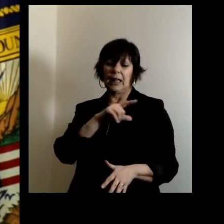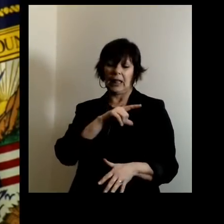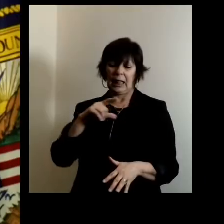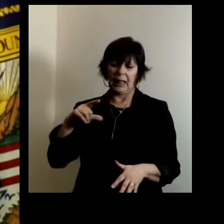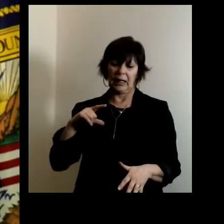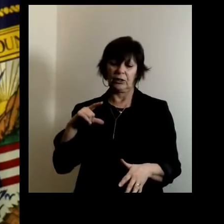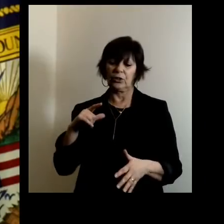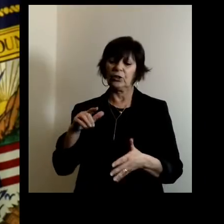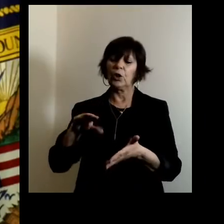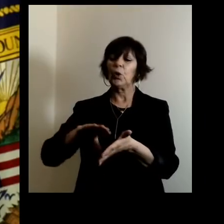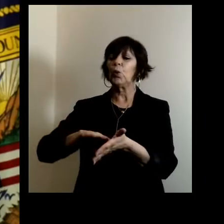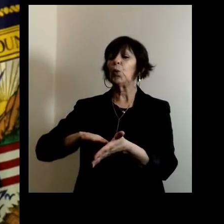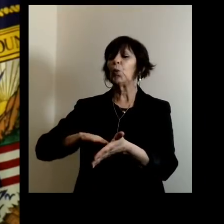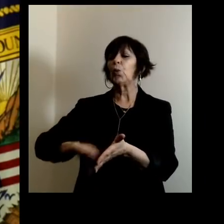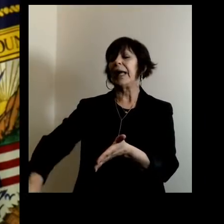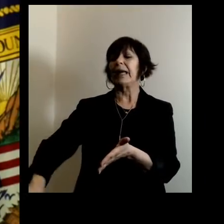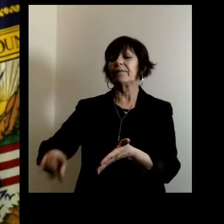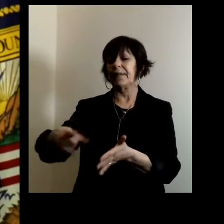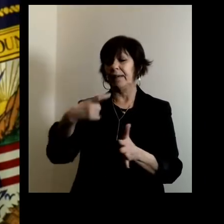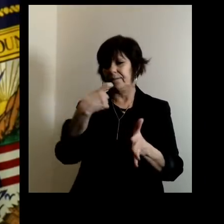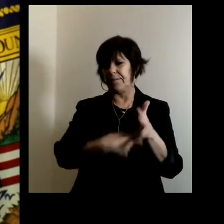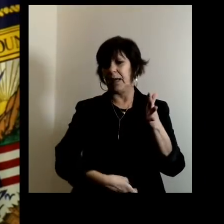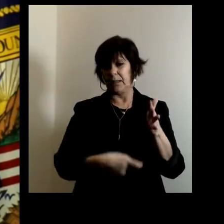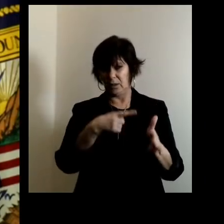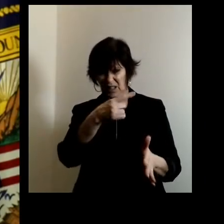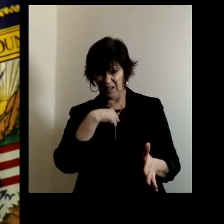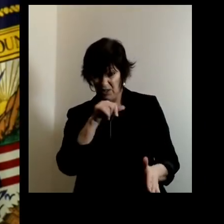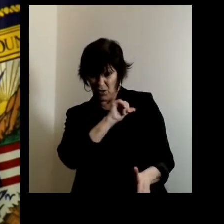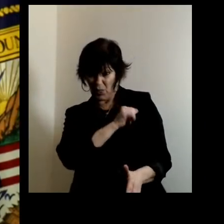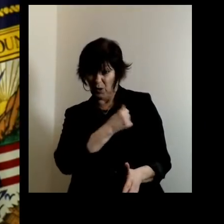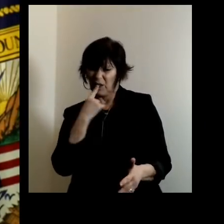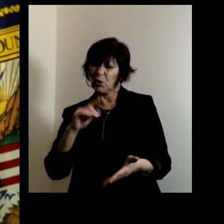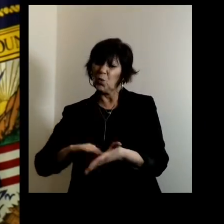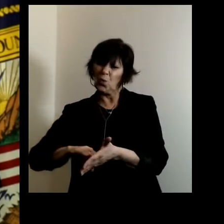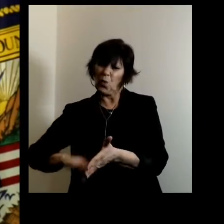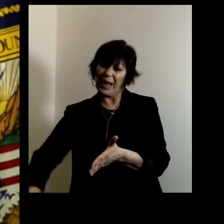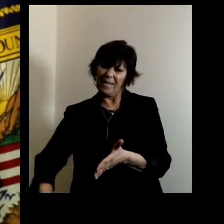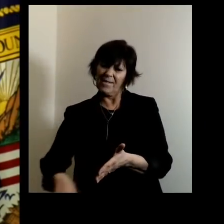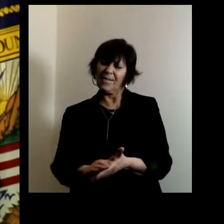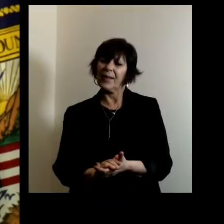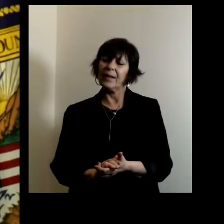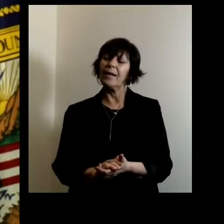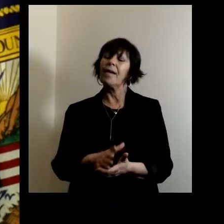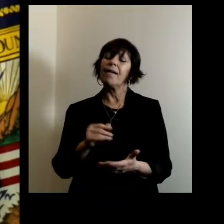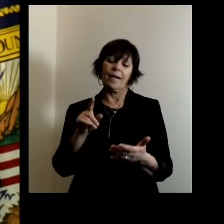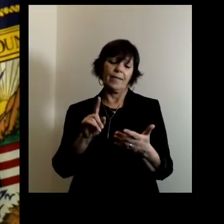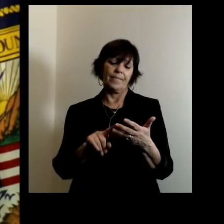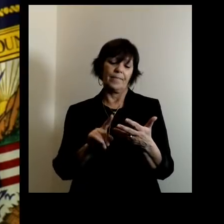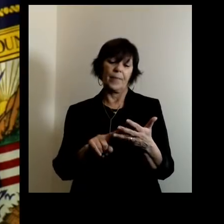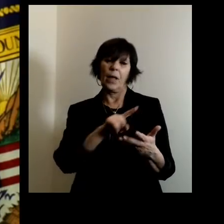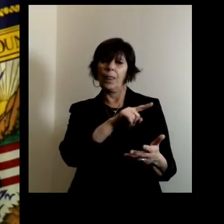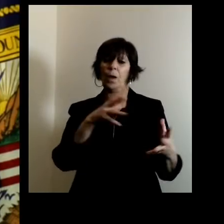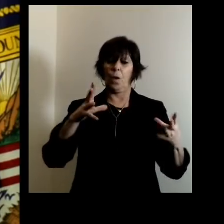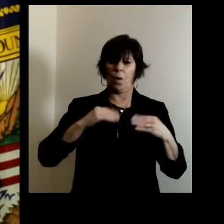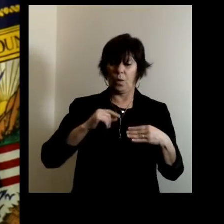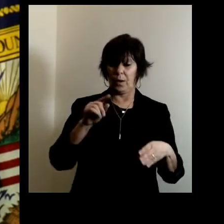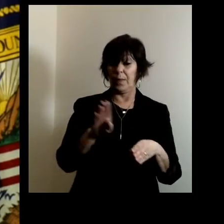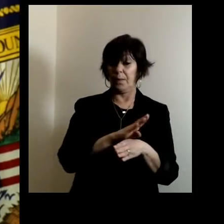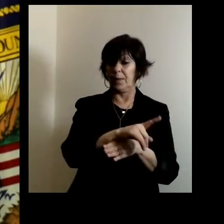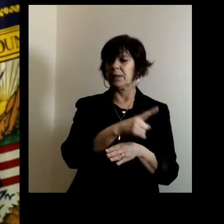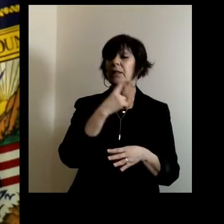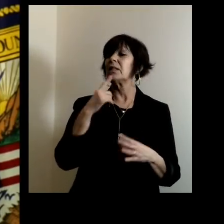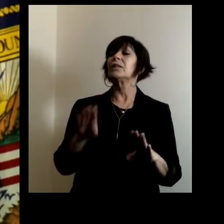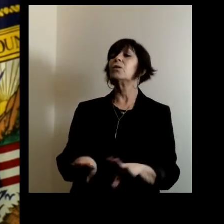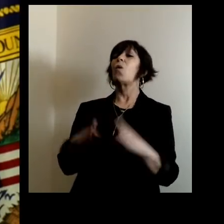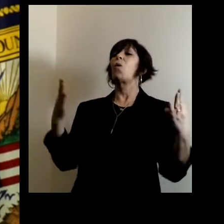waiving that fine. Do they have the authority to do that? And finally, the owner of the business says he's opening his door